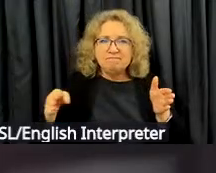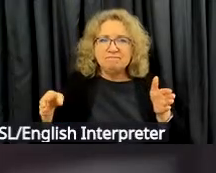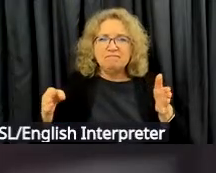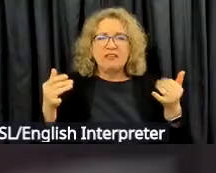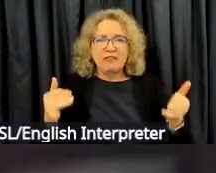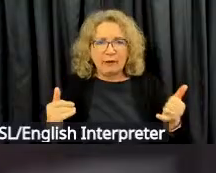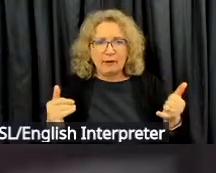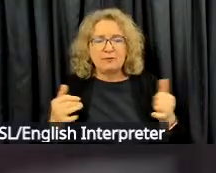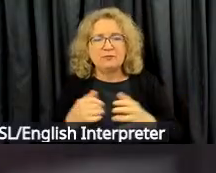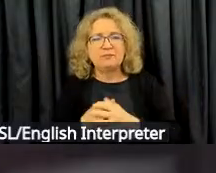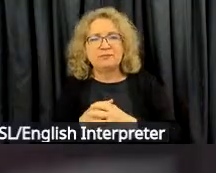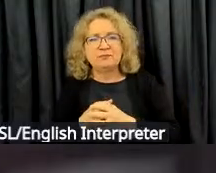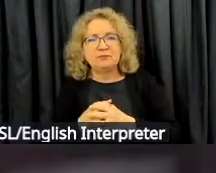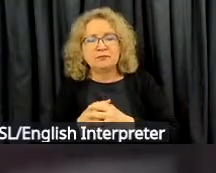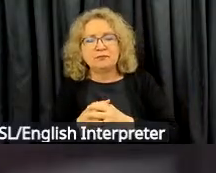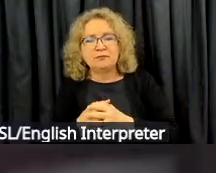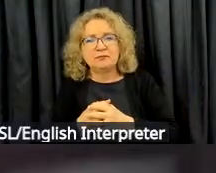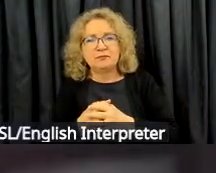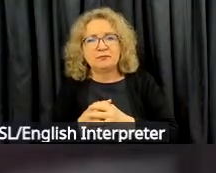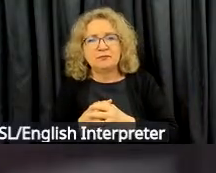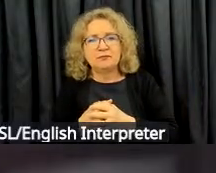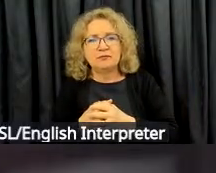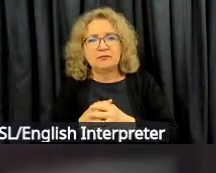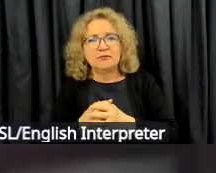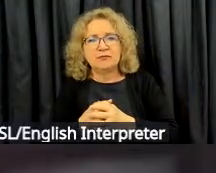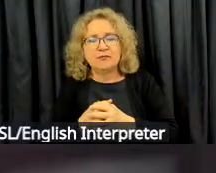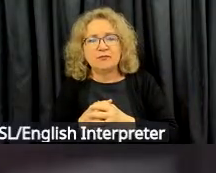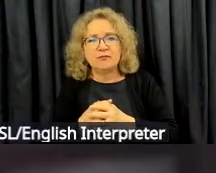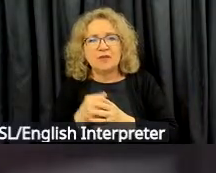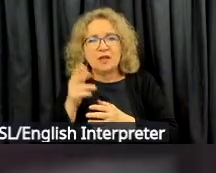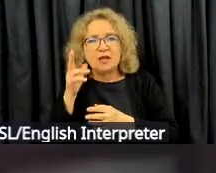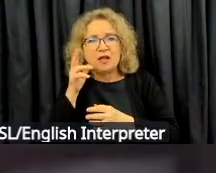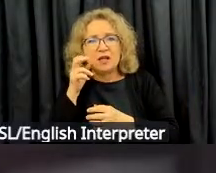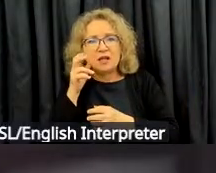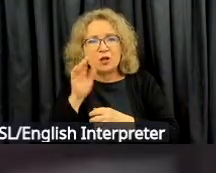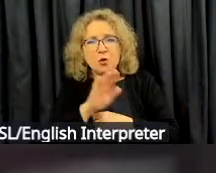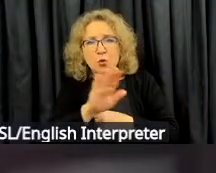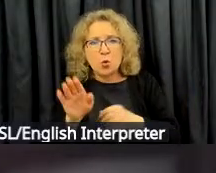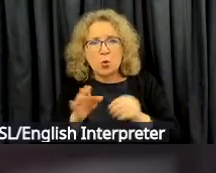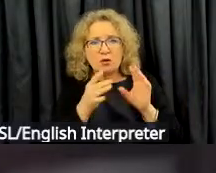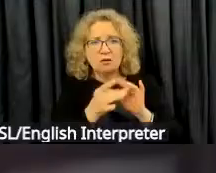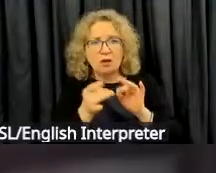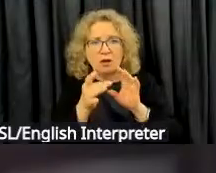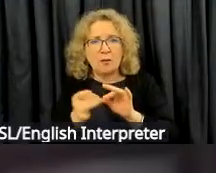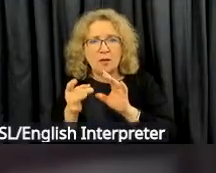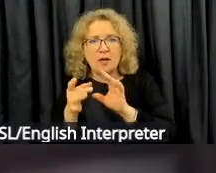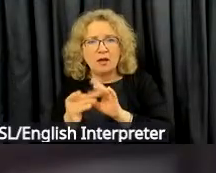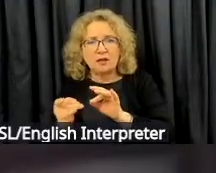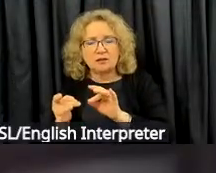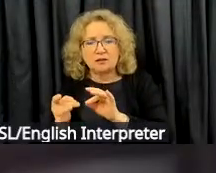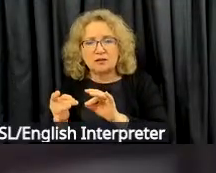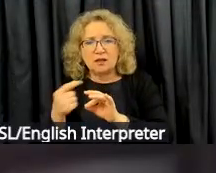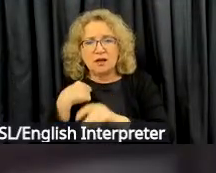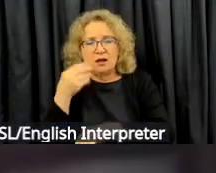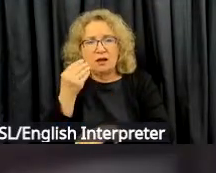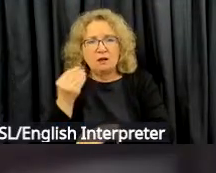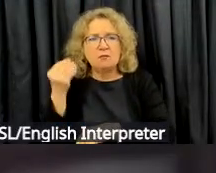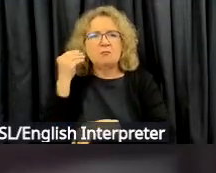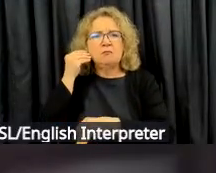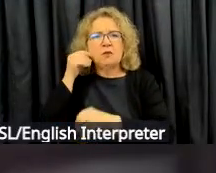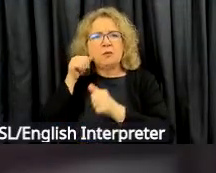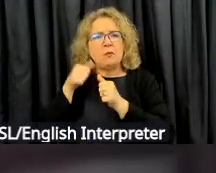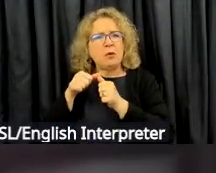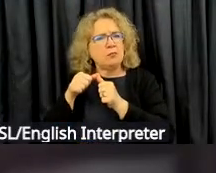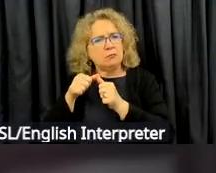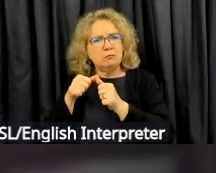but listening to all of your comments, it just sort of reminded me some years ago, I can't